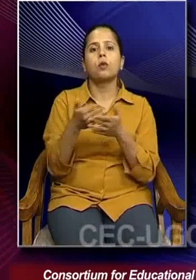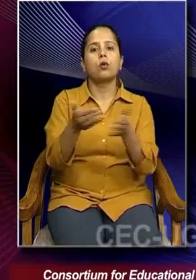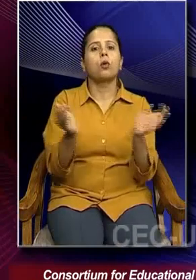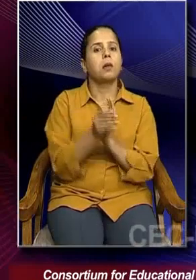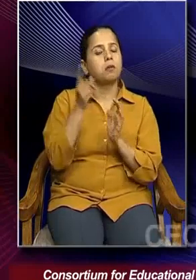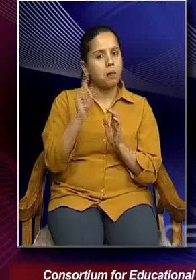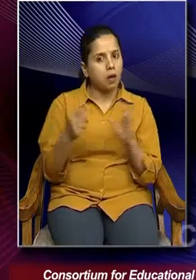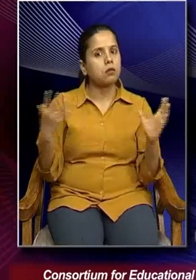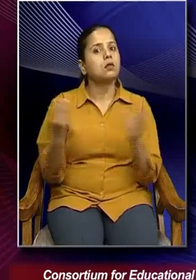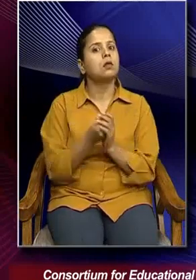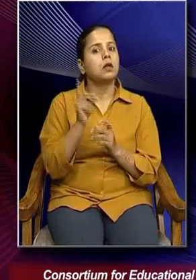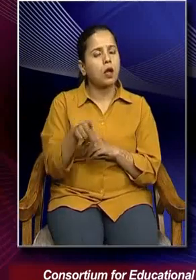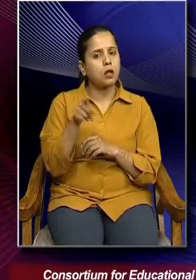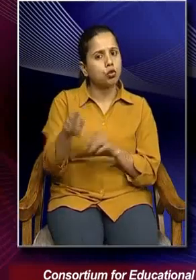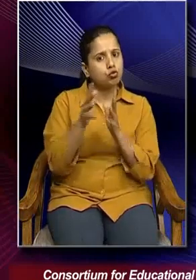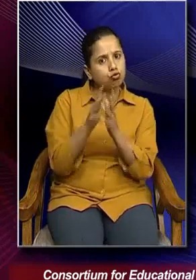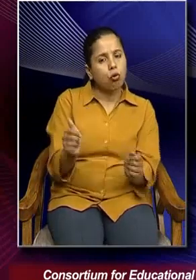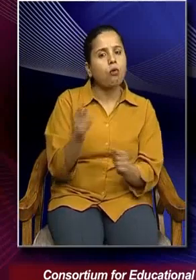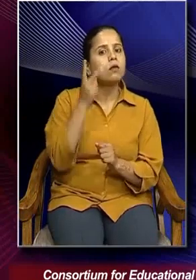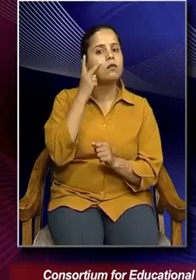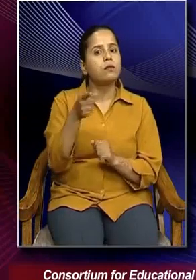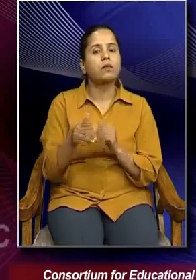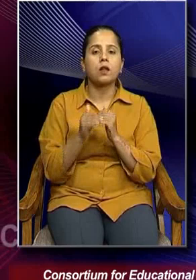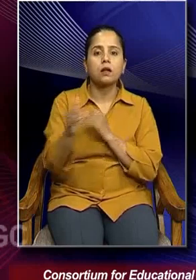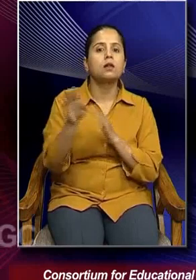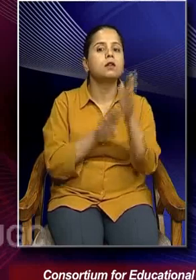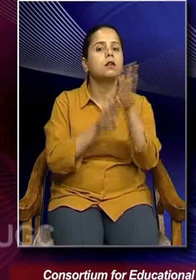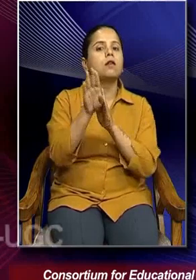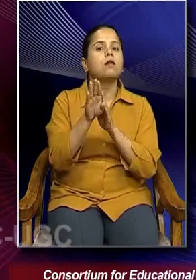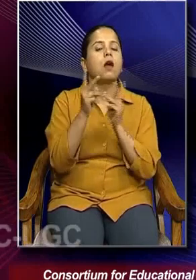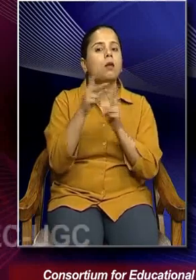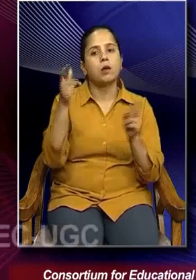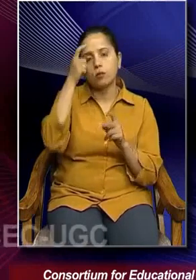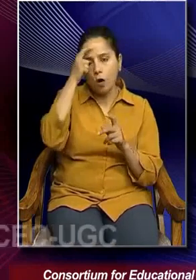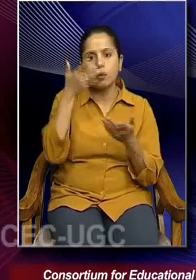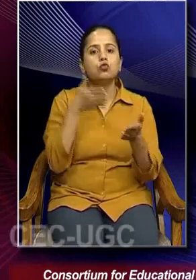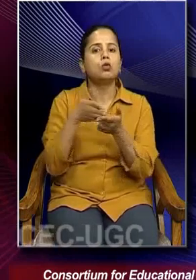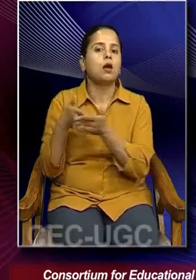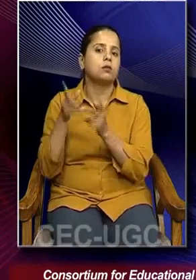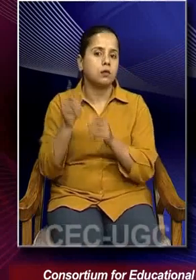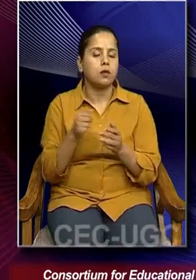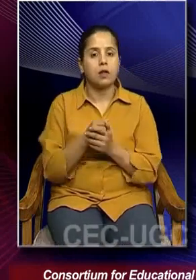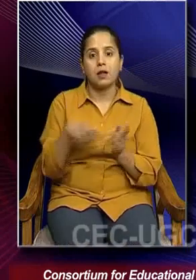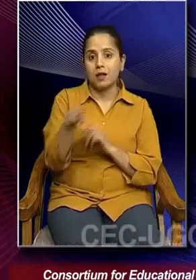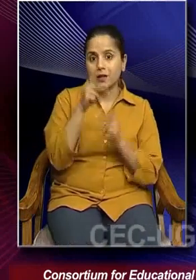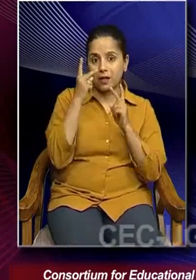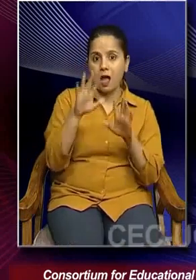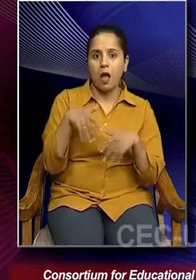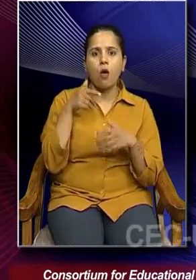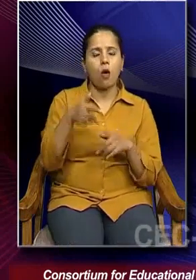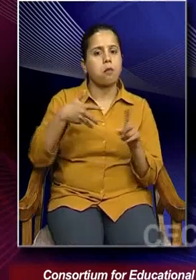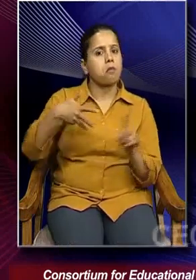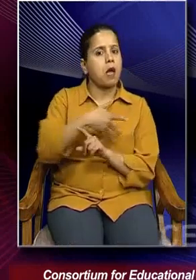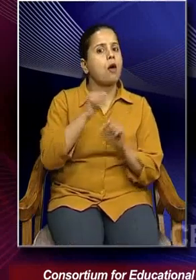come together to address these sustainable development issues and challenges. So this is how, this is the background